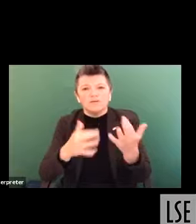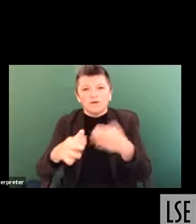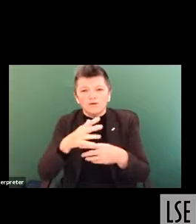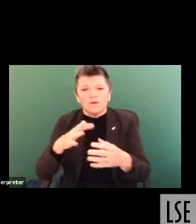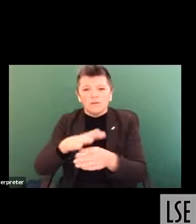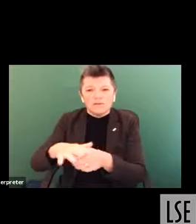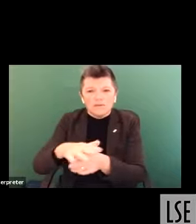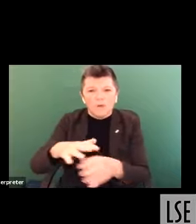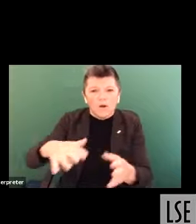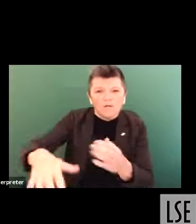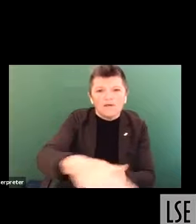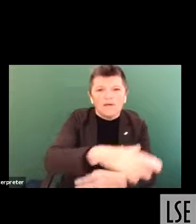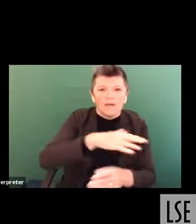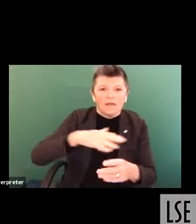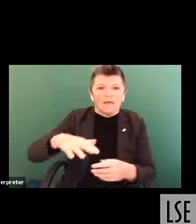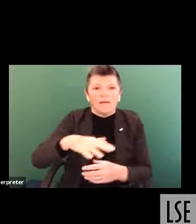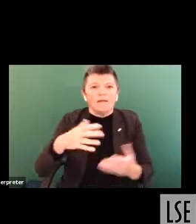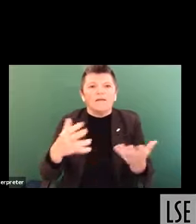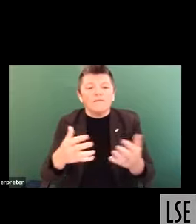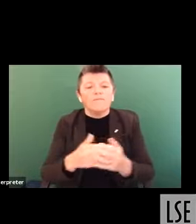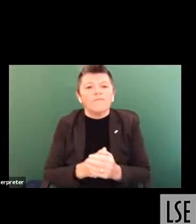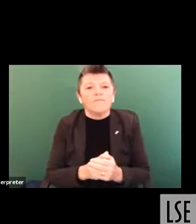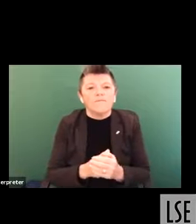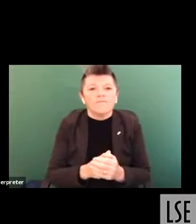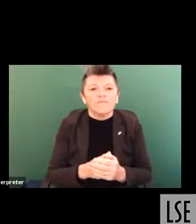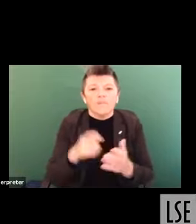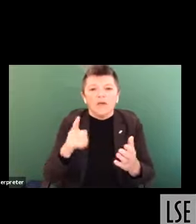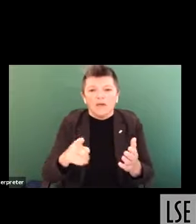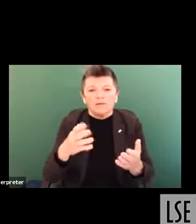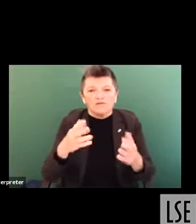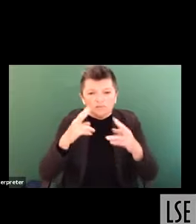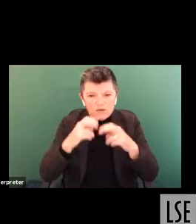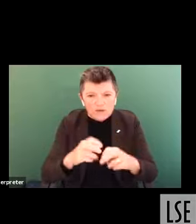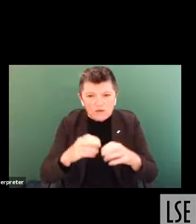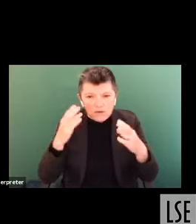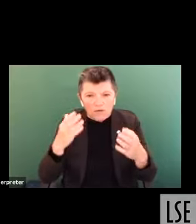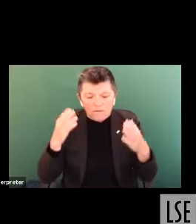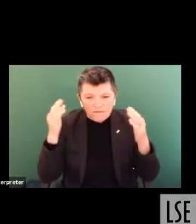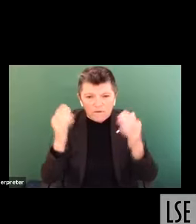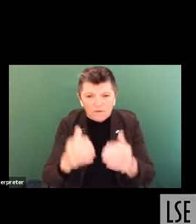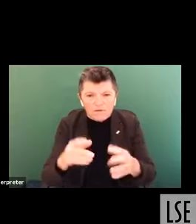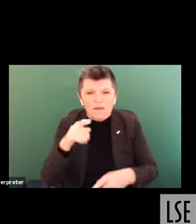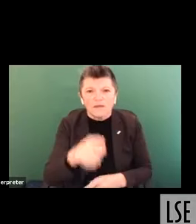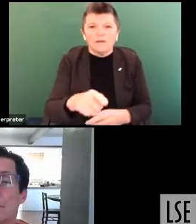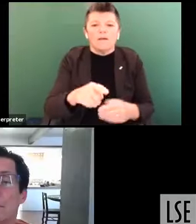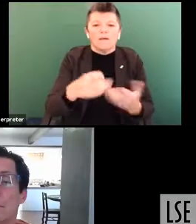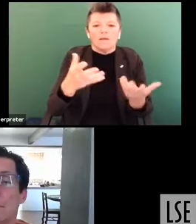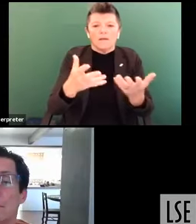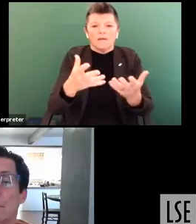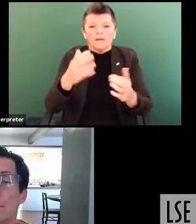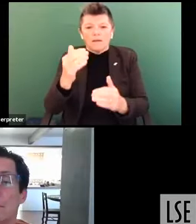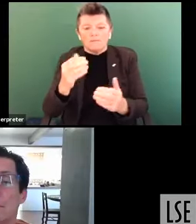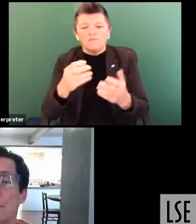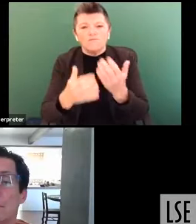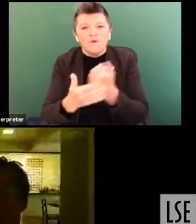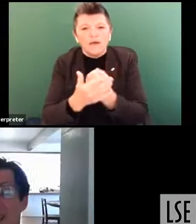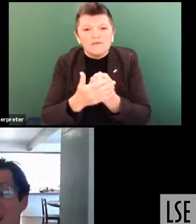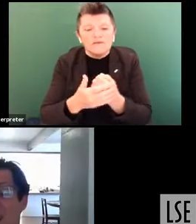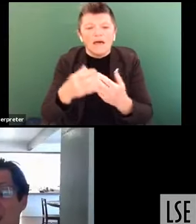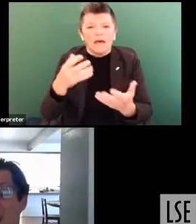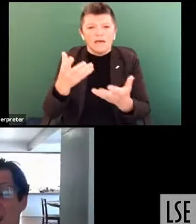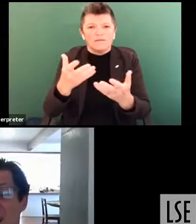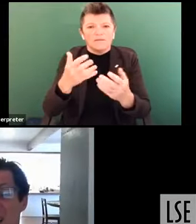Gerais. And his research focuses on work and labour market, race and ethnic inequalities, and stratification